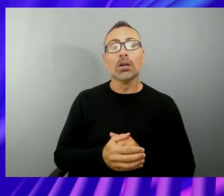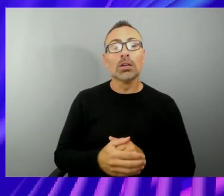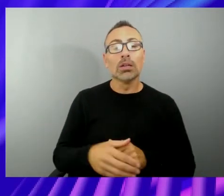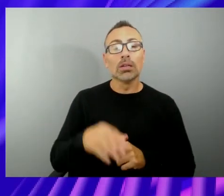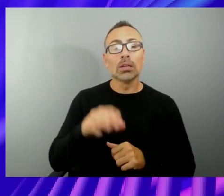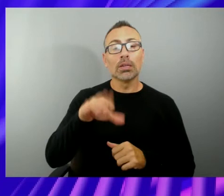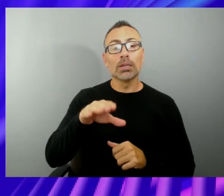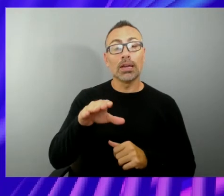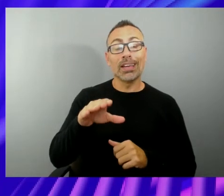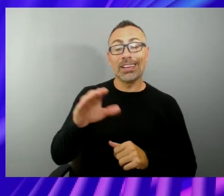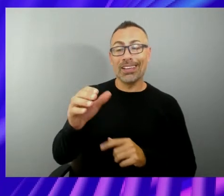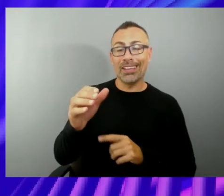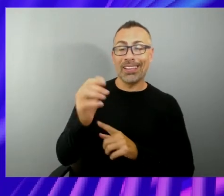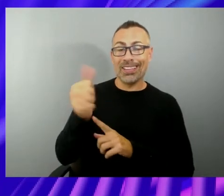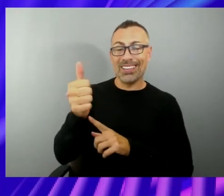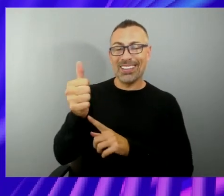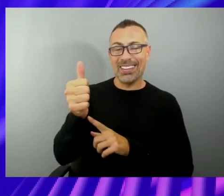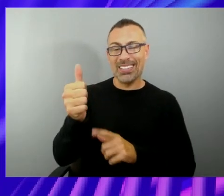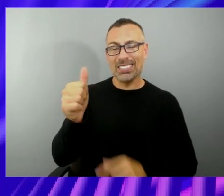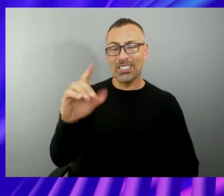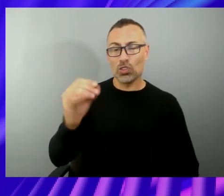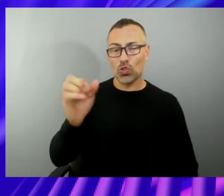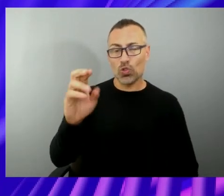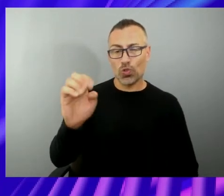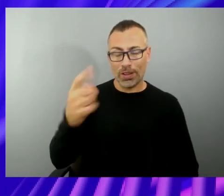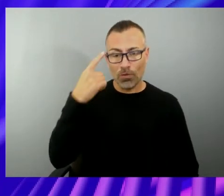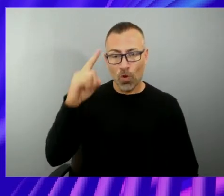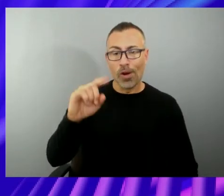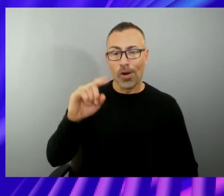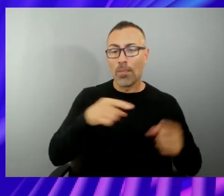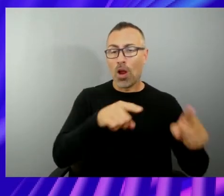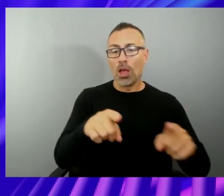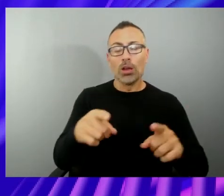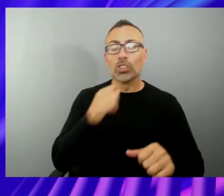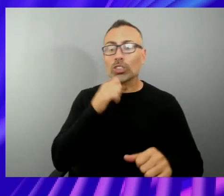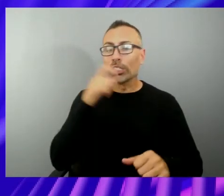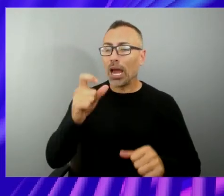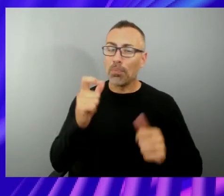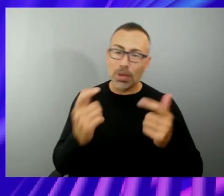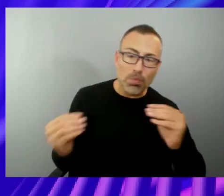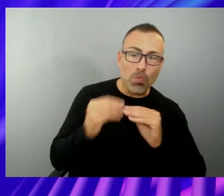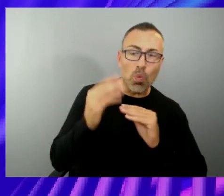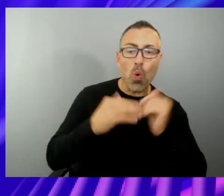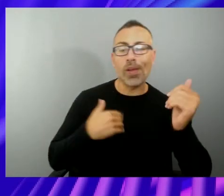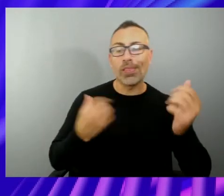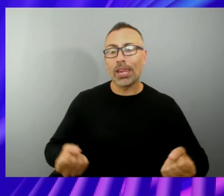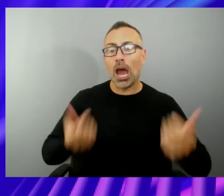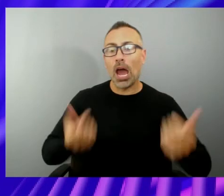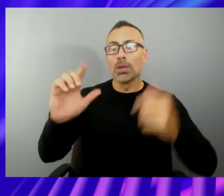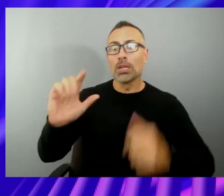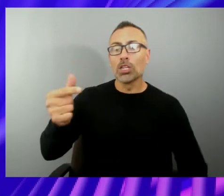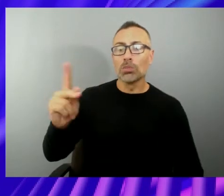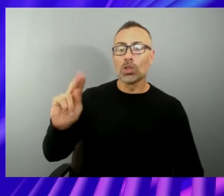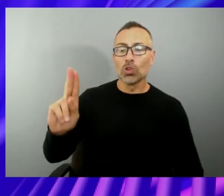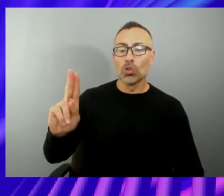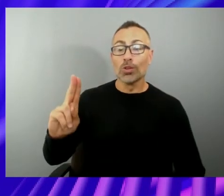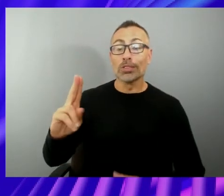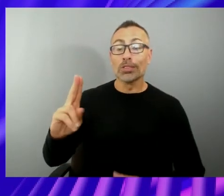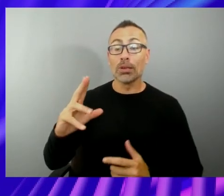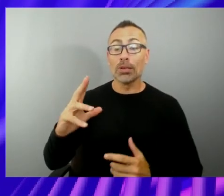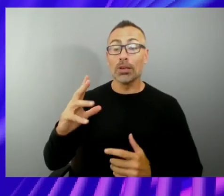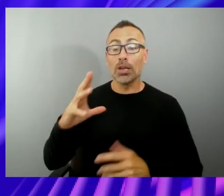degree that you are setting should not be greater than the number of GPUs on one instance. So